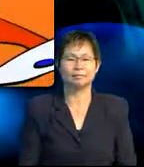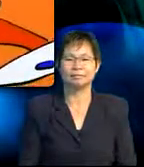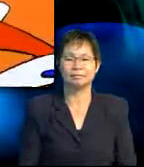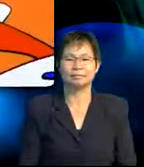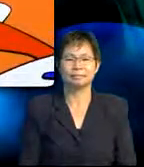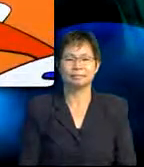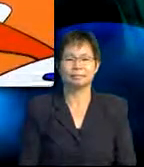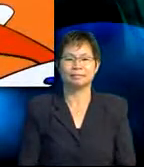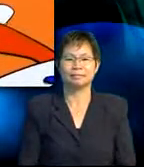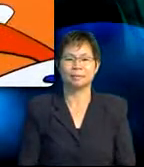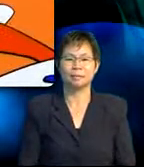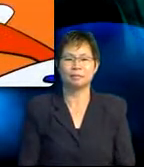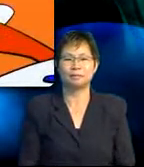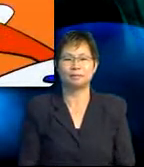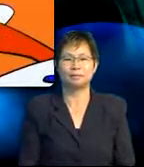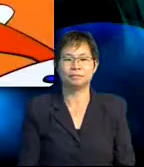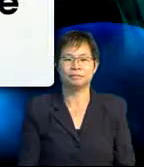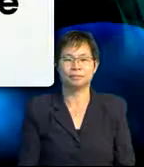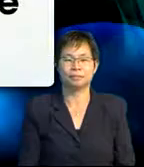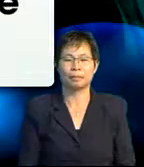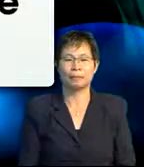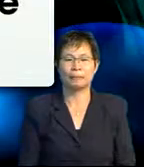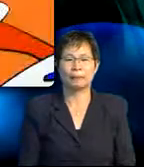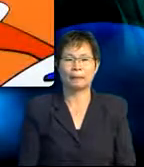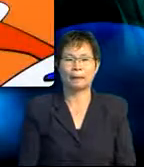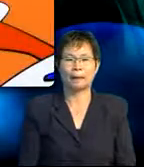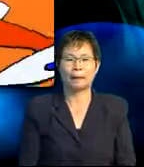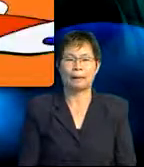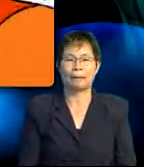Oh. Oh no.